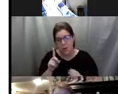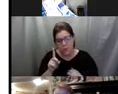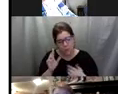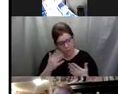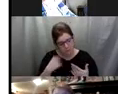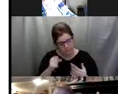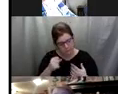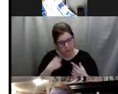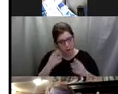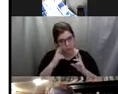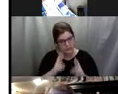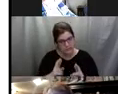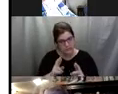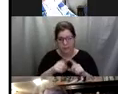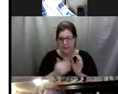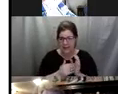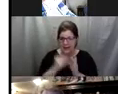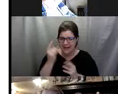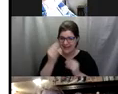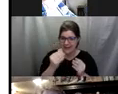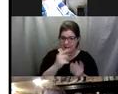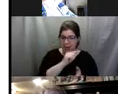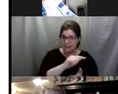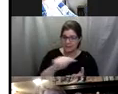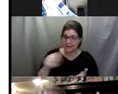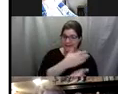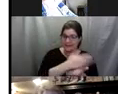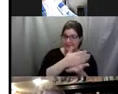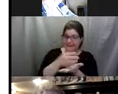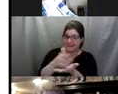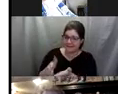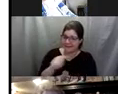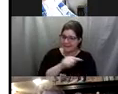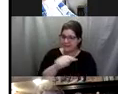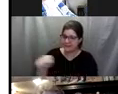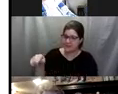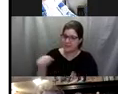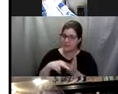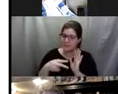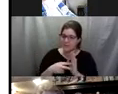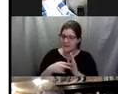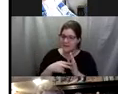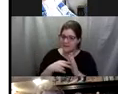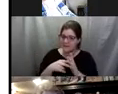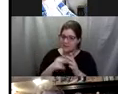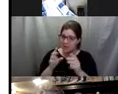that thinking, but the perimeter of that thinking is such that it means the natural immediate